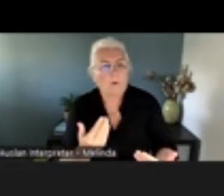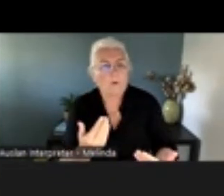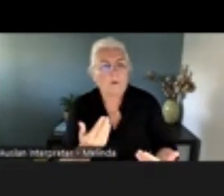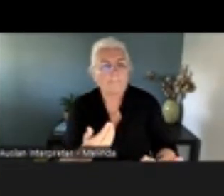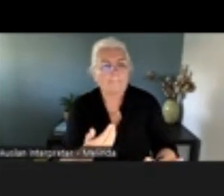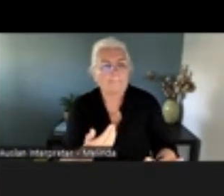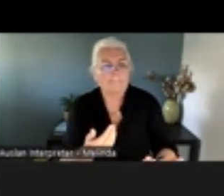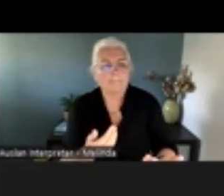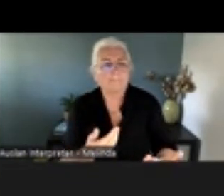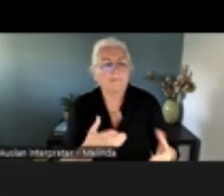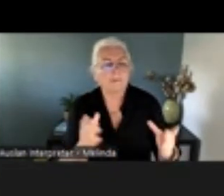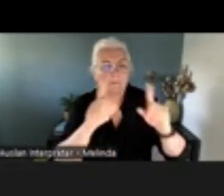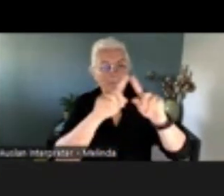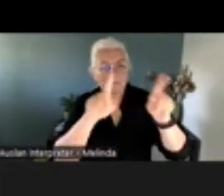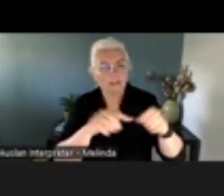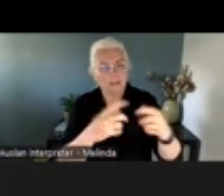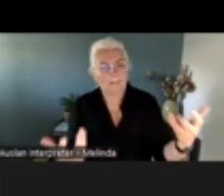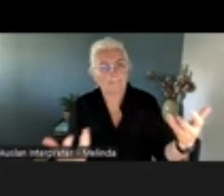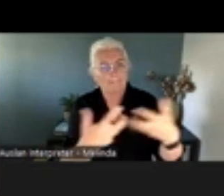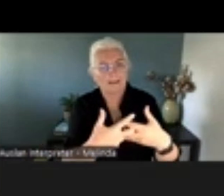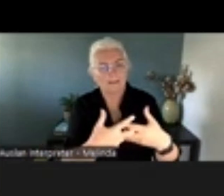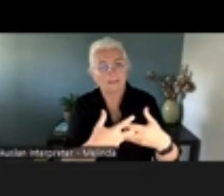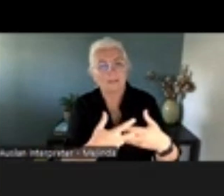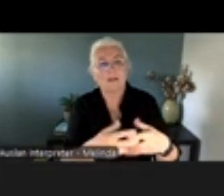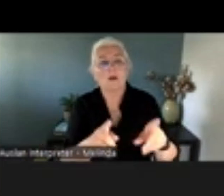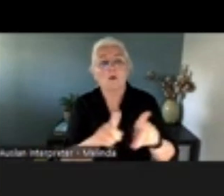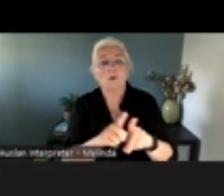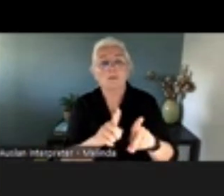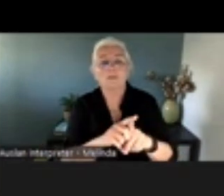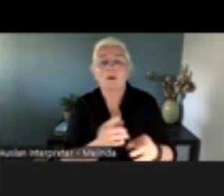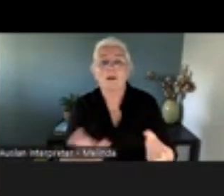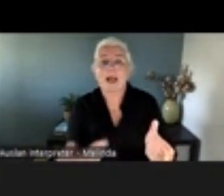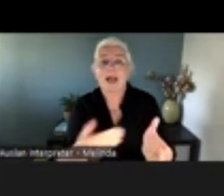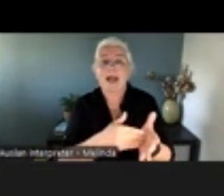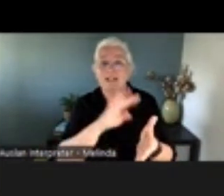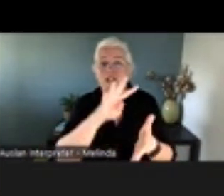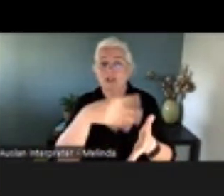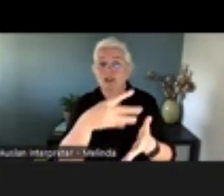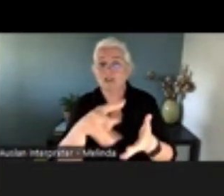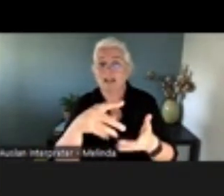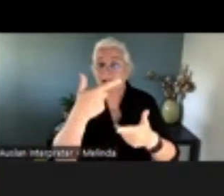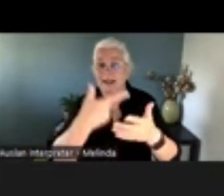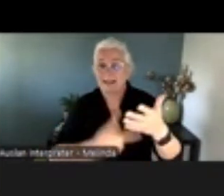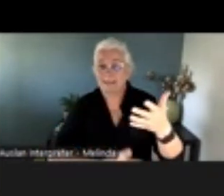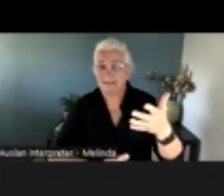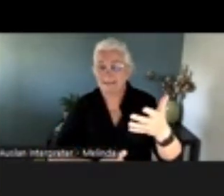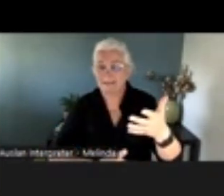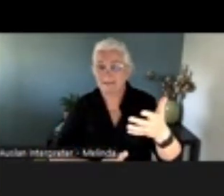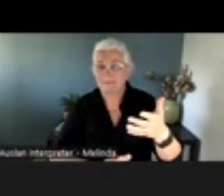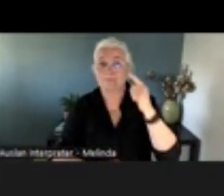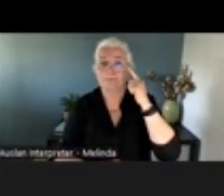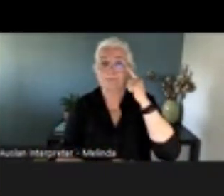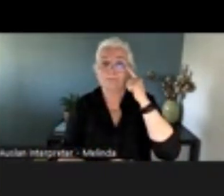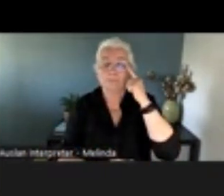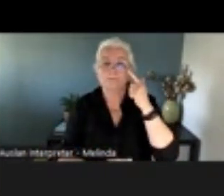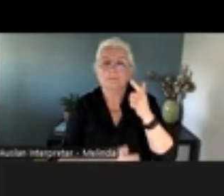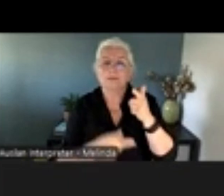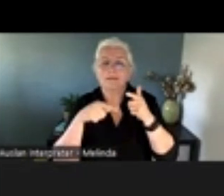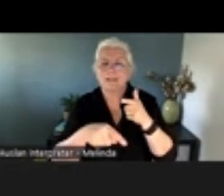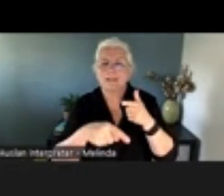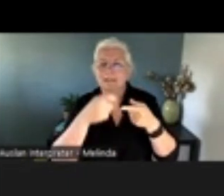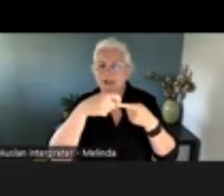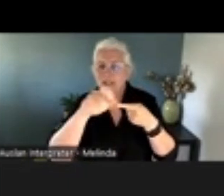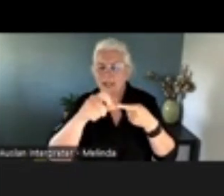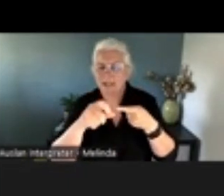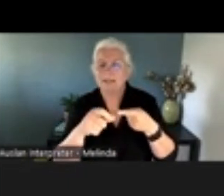picture. But we also have added a checklist in each chapter. So in each key part has a little bit of a checklist